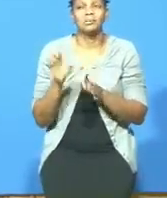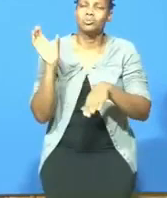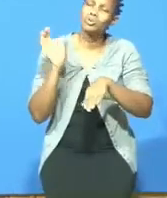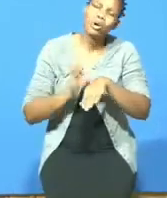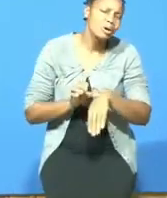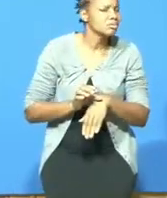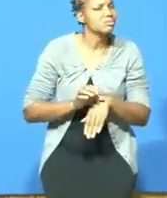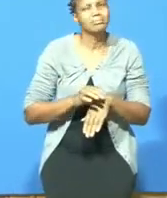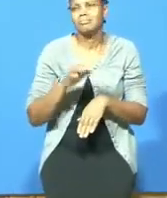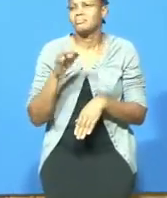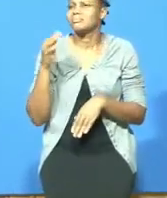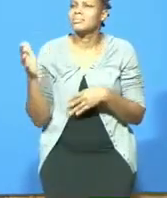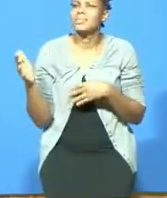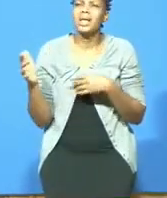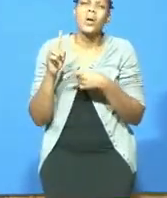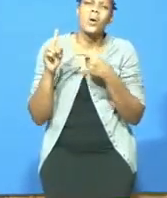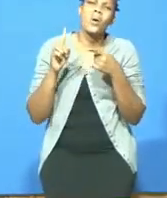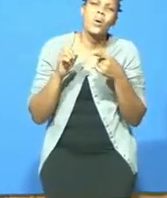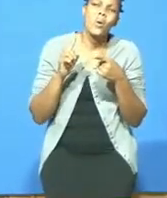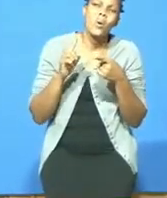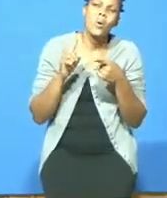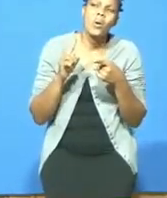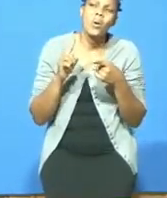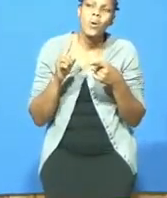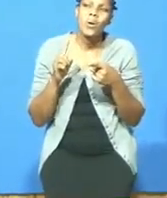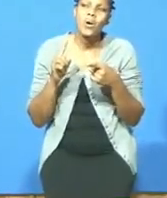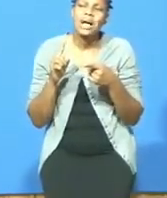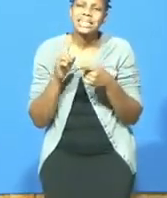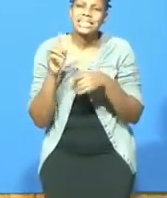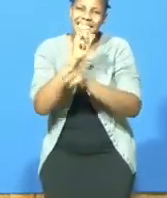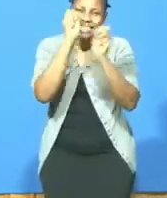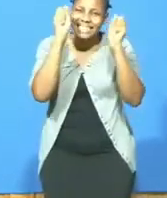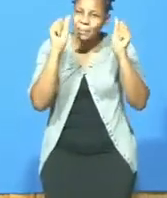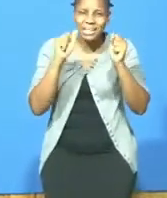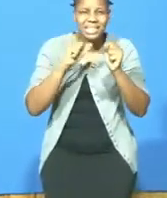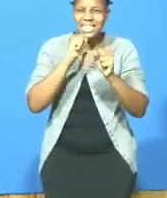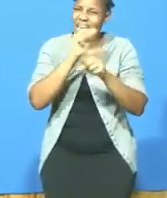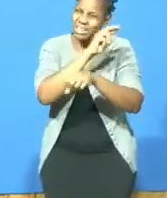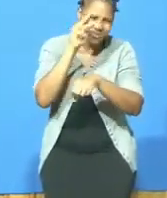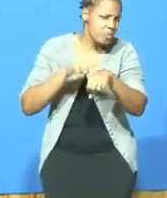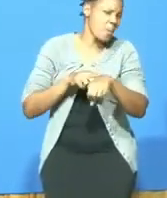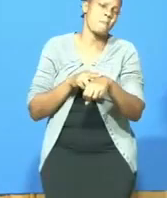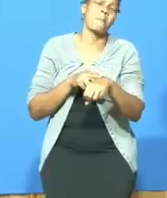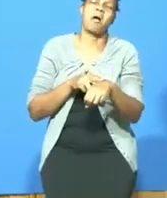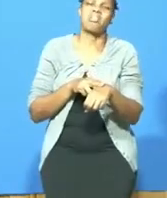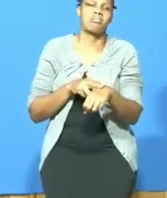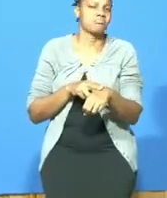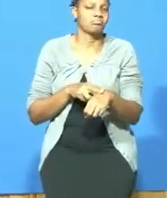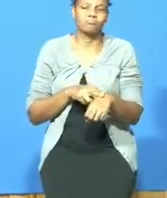church, the Sabbath is not an ordinary thing.